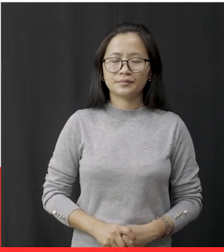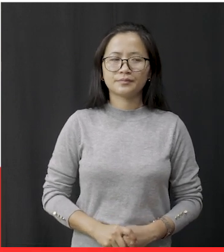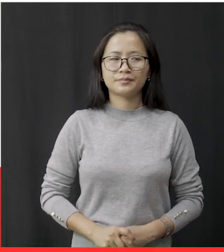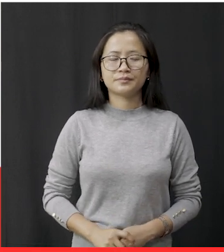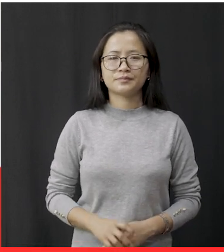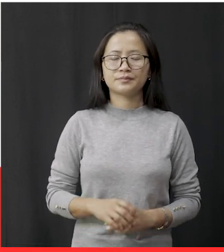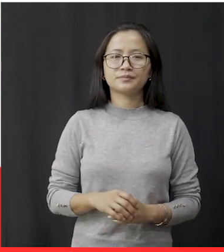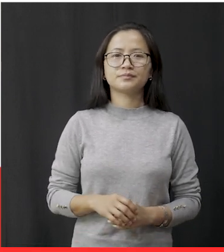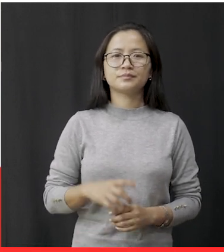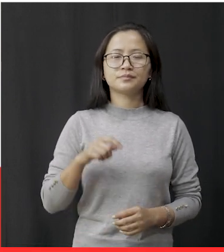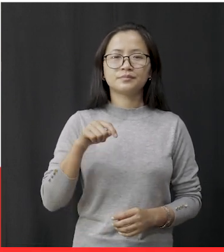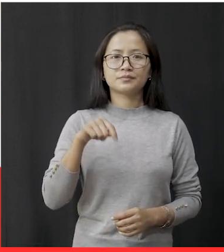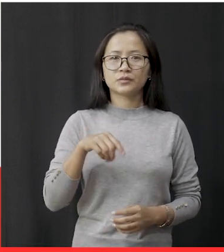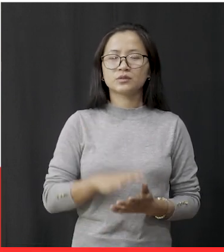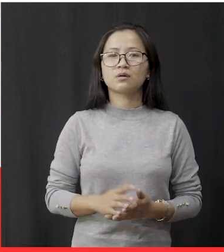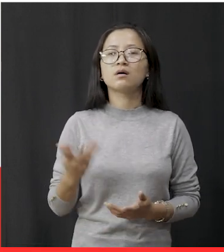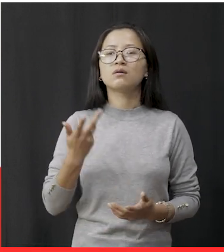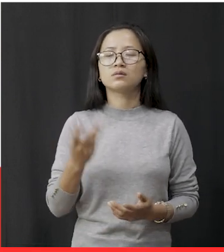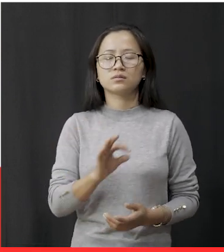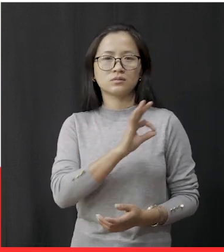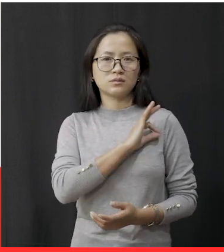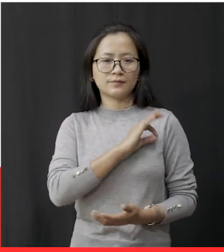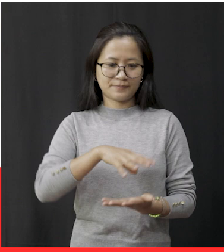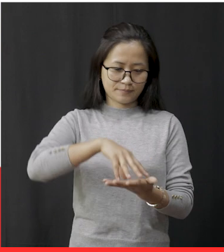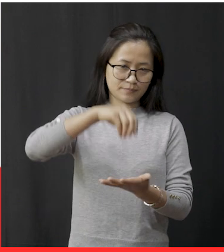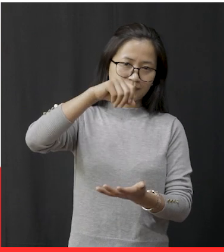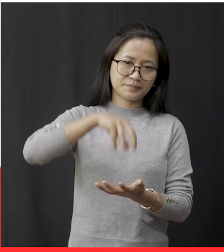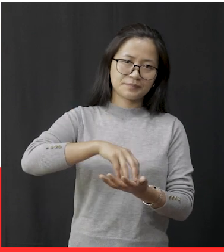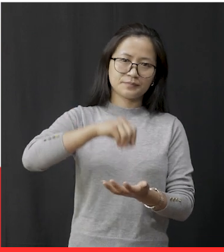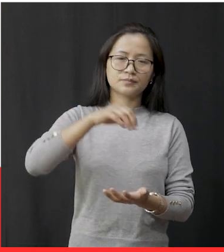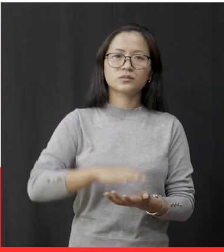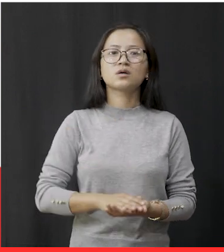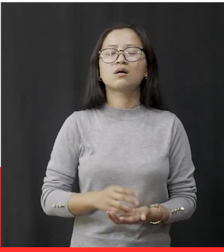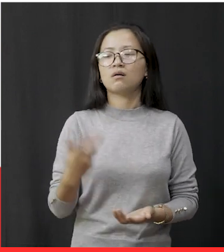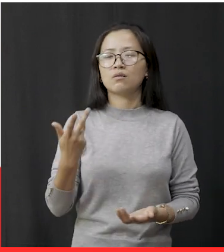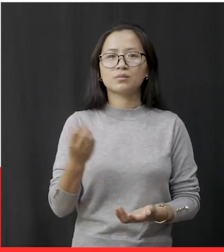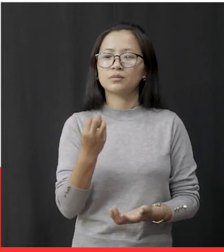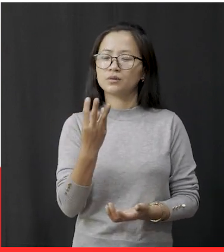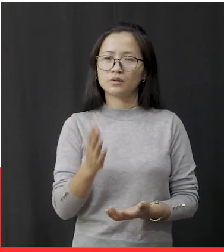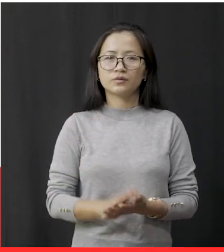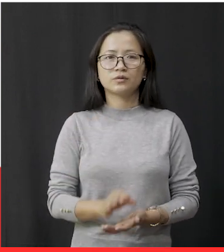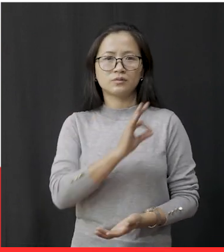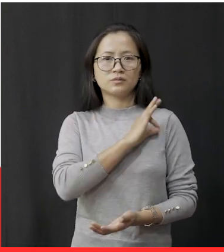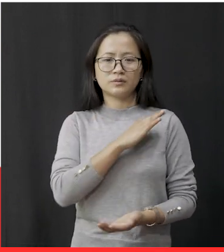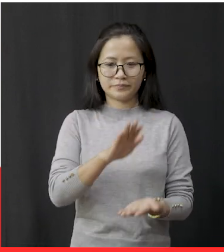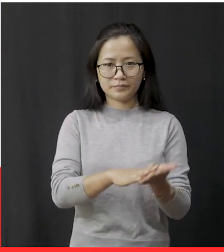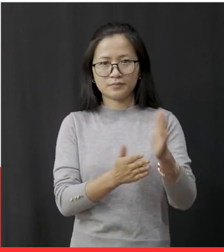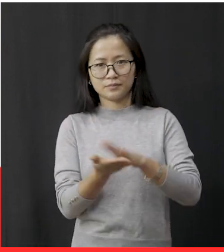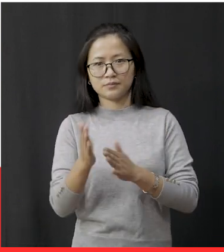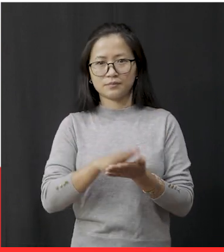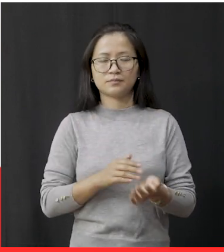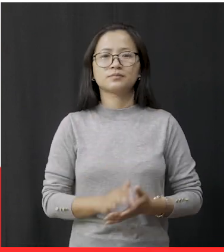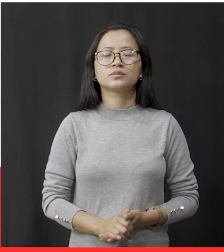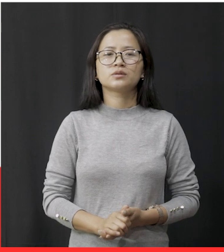Now, students, how many of you like rice and how many of you like roti? So this type of